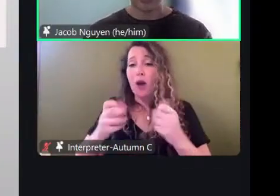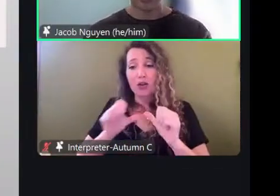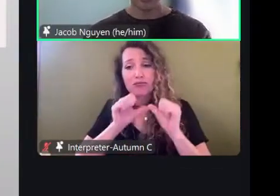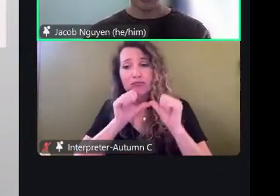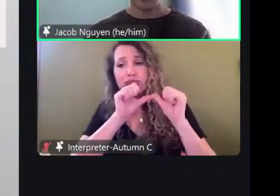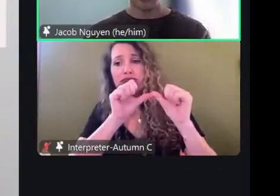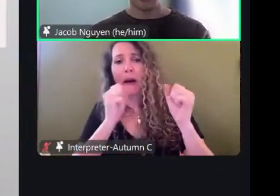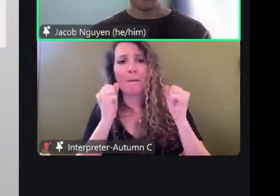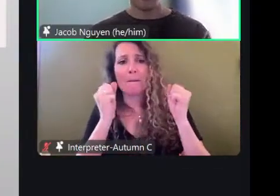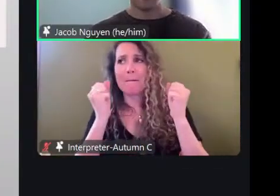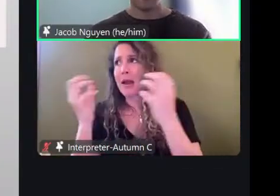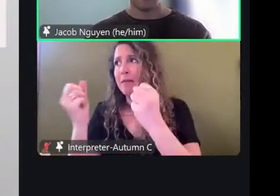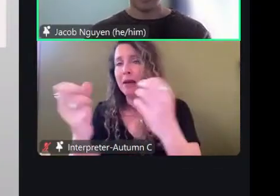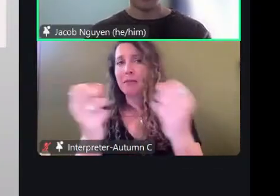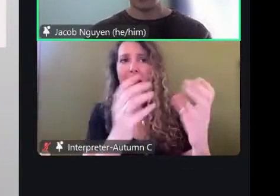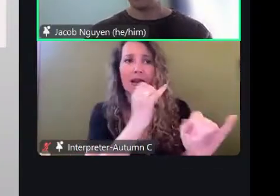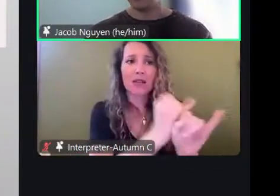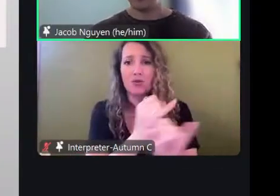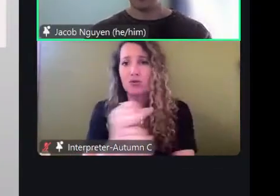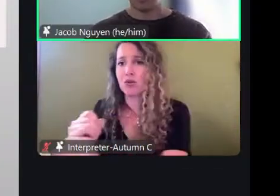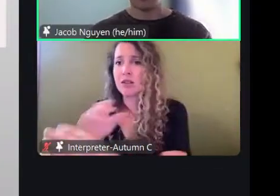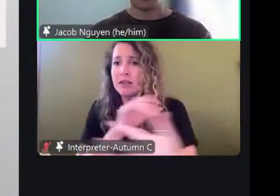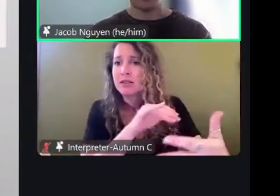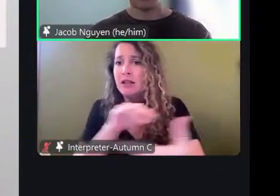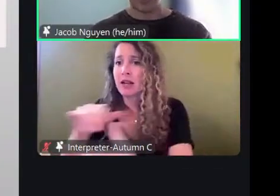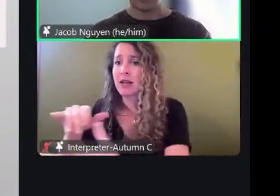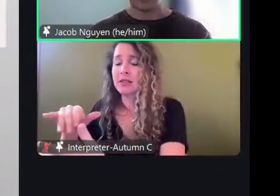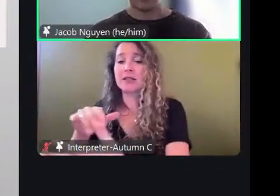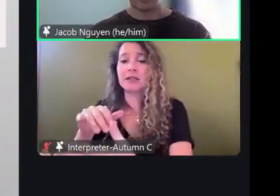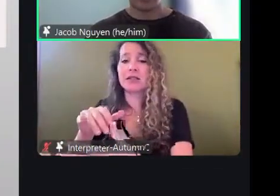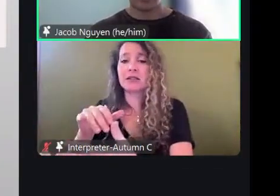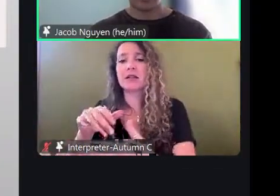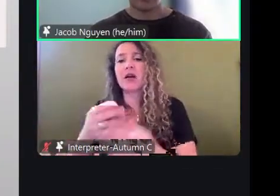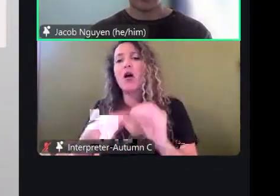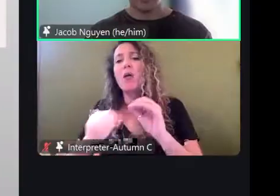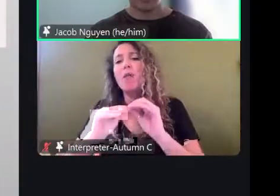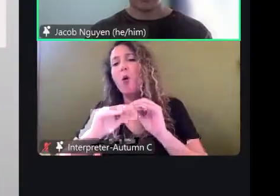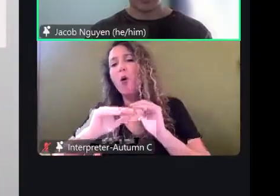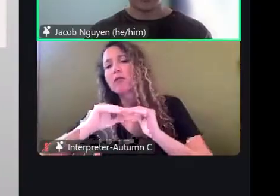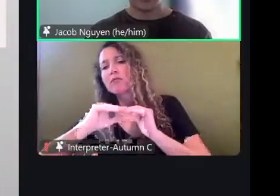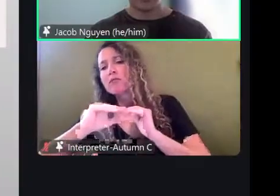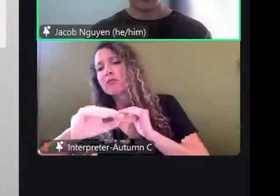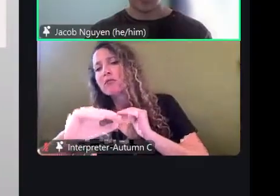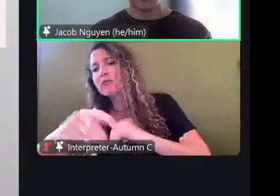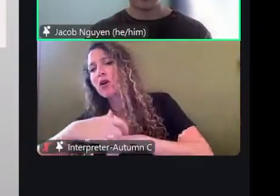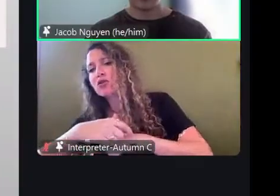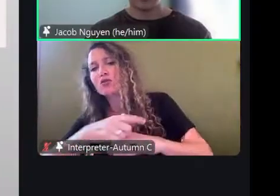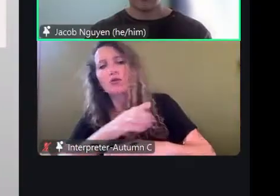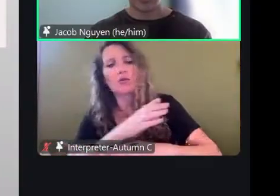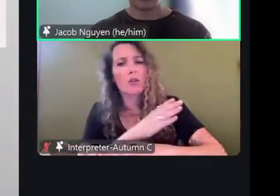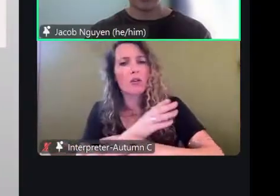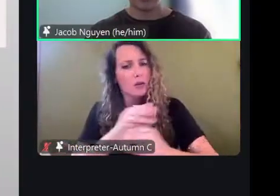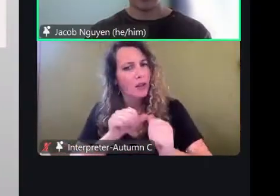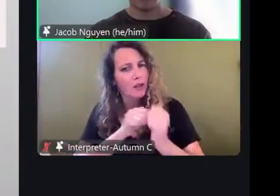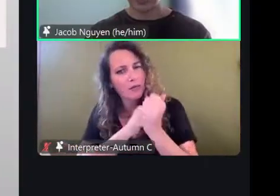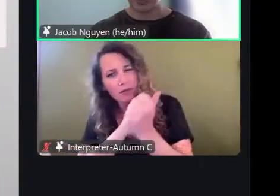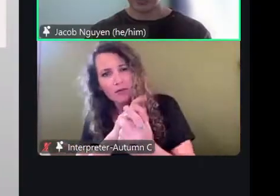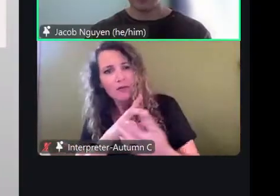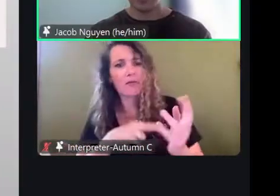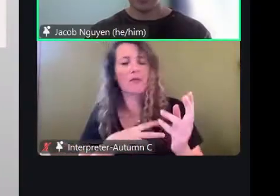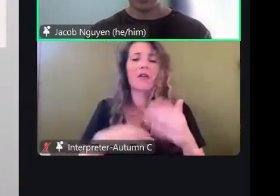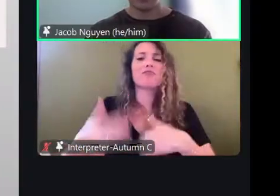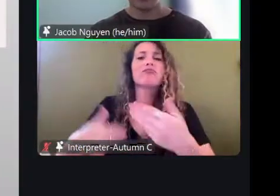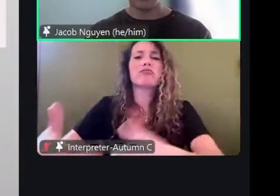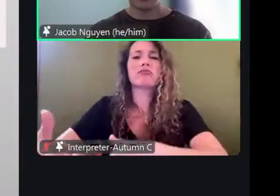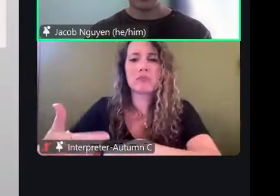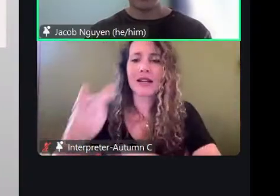multi-institutional studies, be able to implement more longitudinal tracking that can analyze how mentoring impacts mentees over